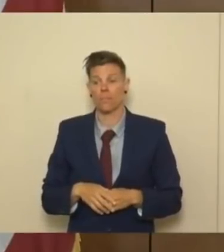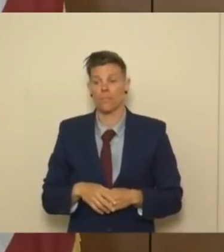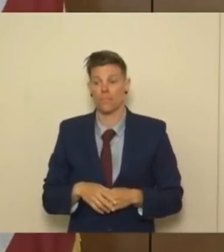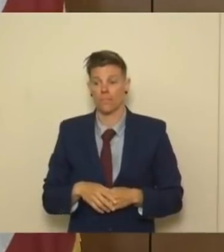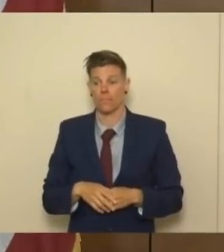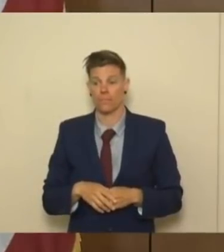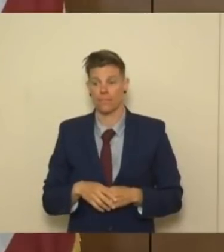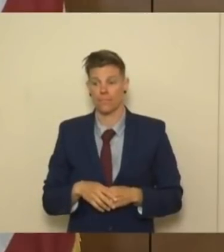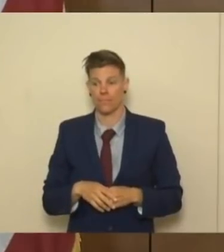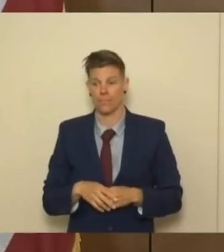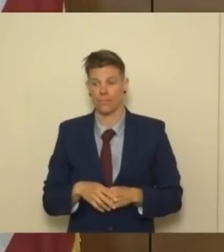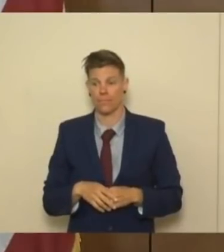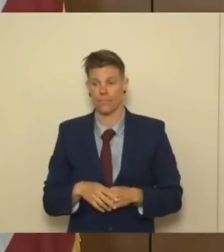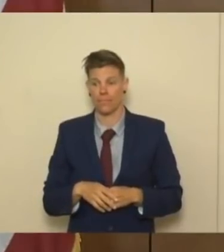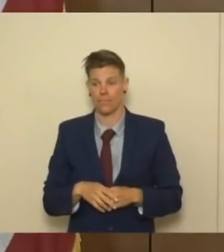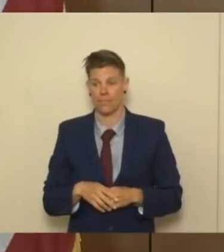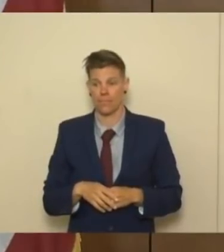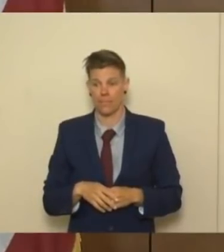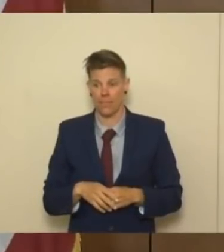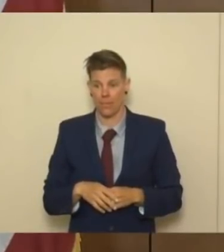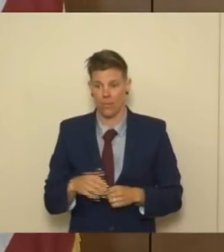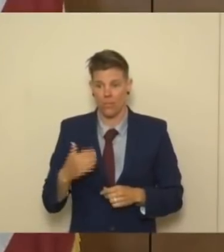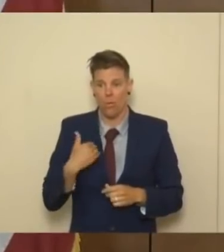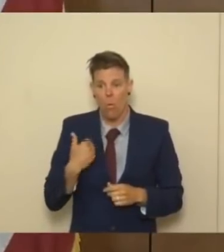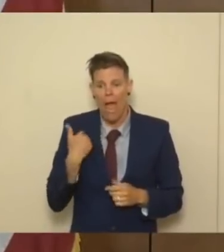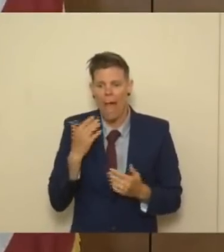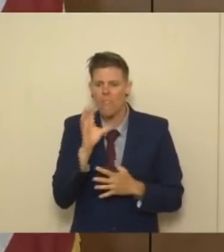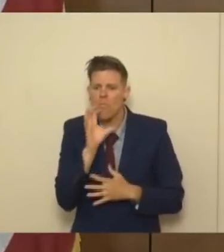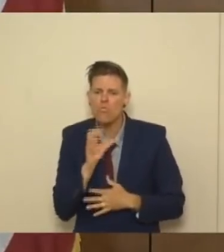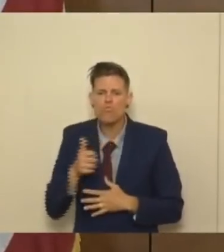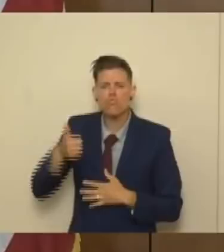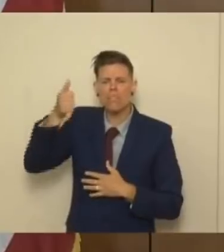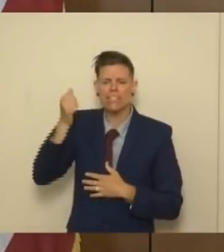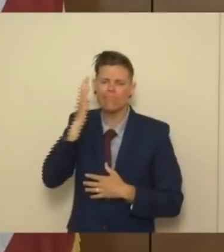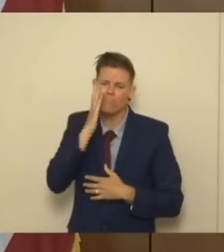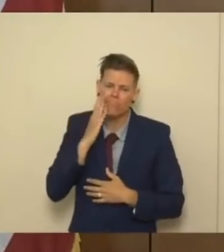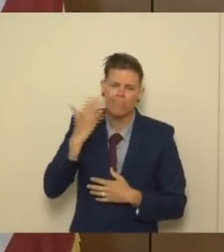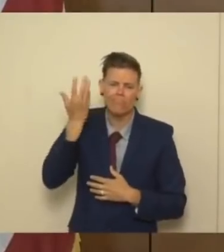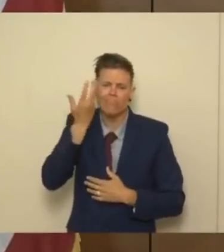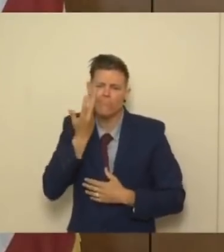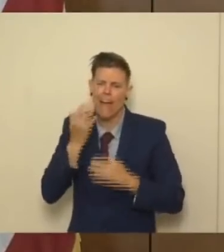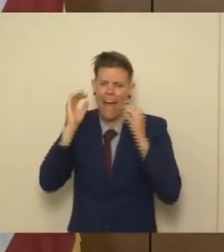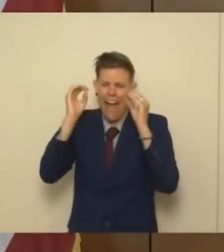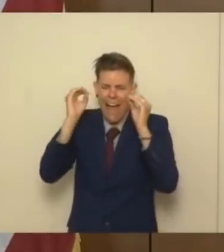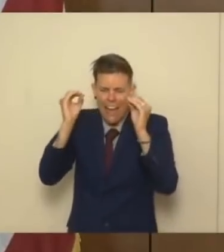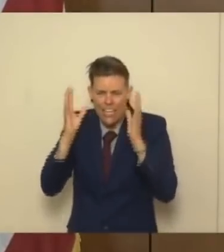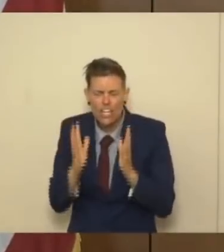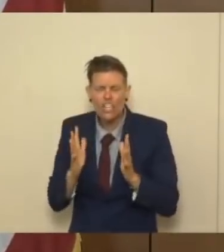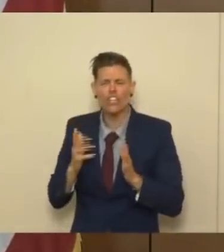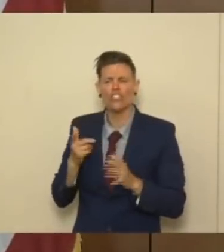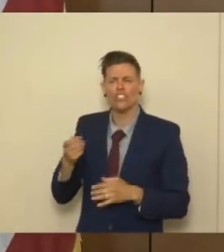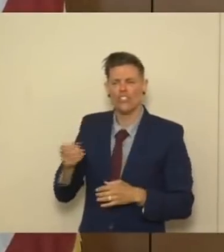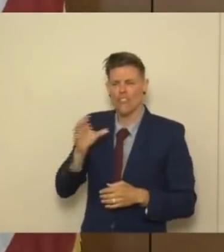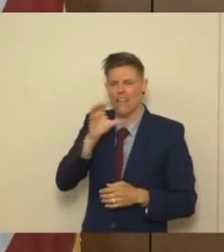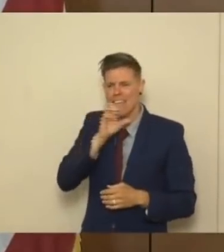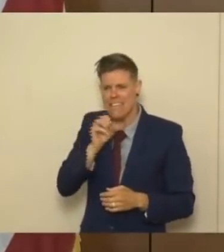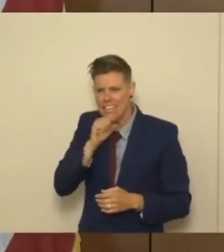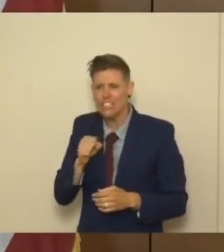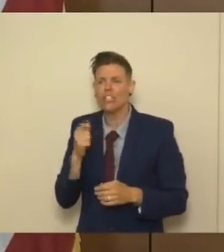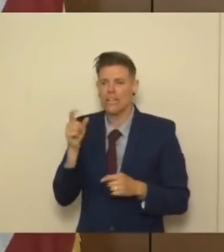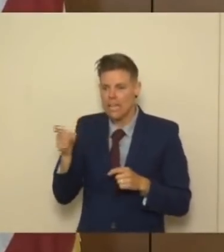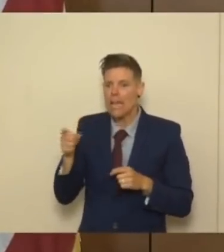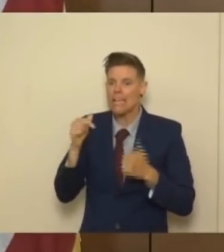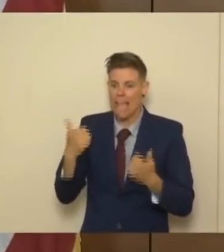educators. Knowing age is a factor for COVID-19 and the risks is another issue. We want to make sure that people